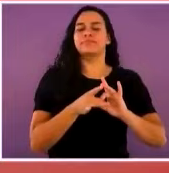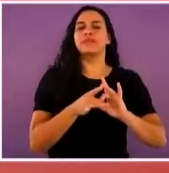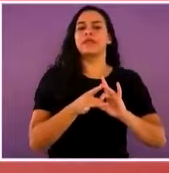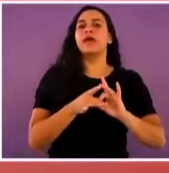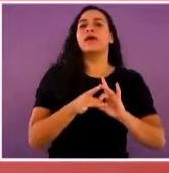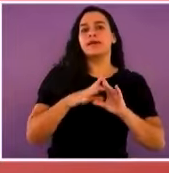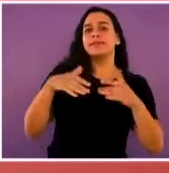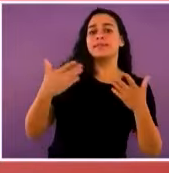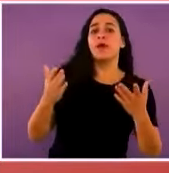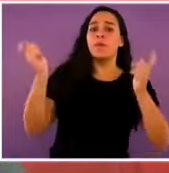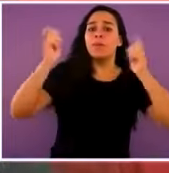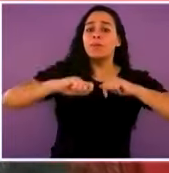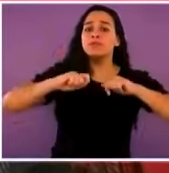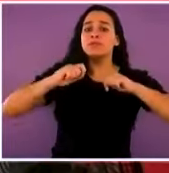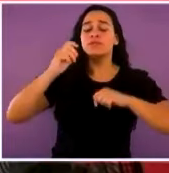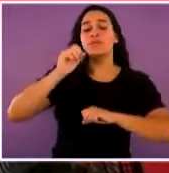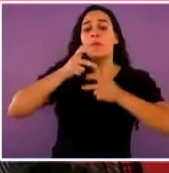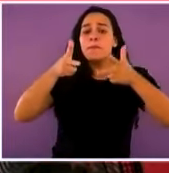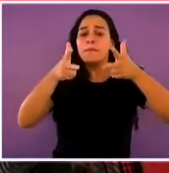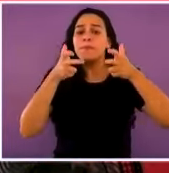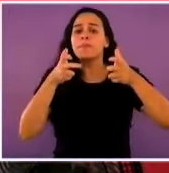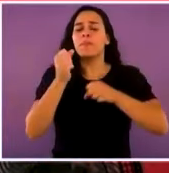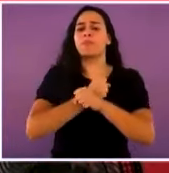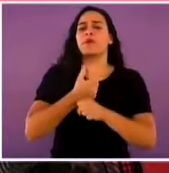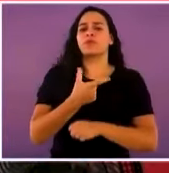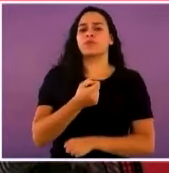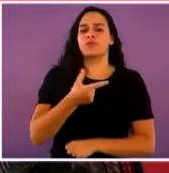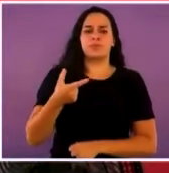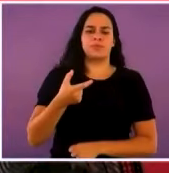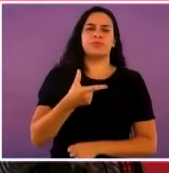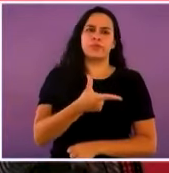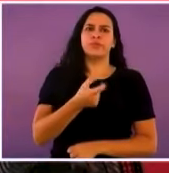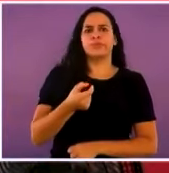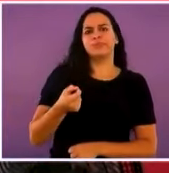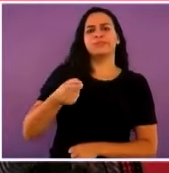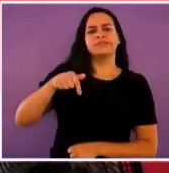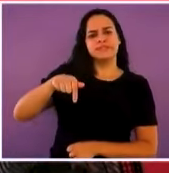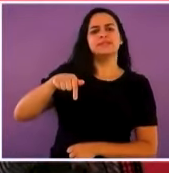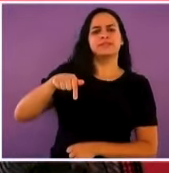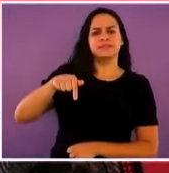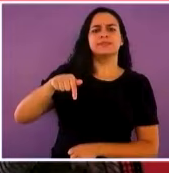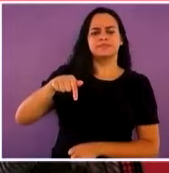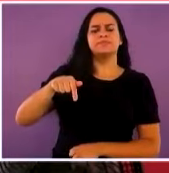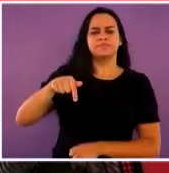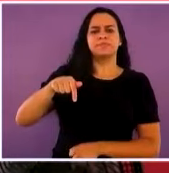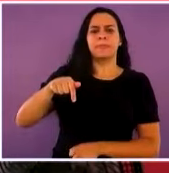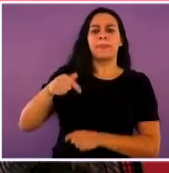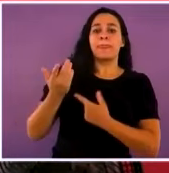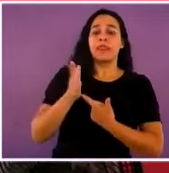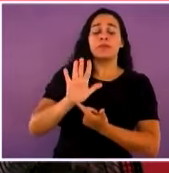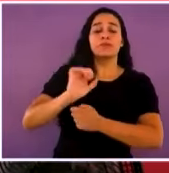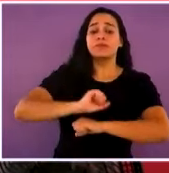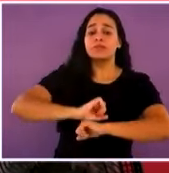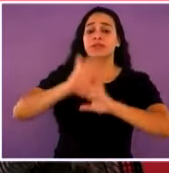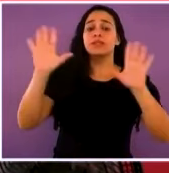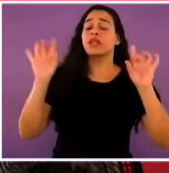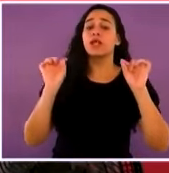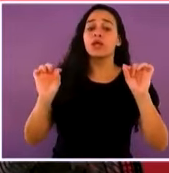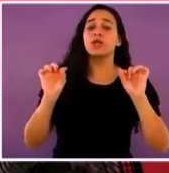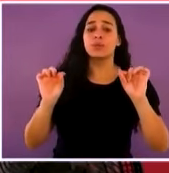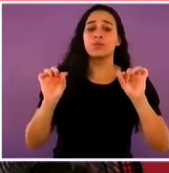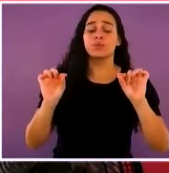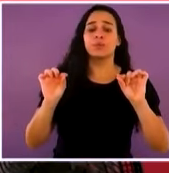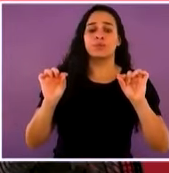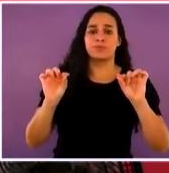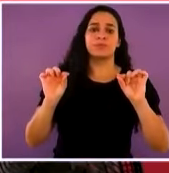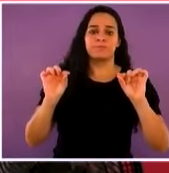em 2007. And it is very much what Pope Francis has been doing since becoming Pope in 2013. É